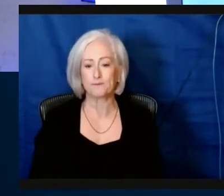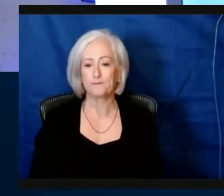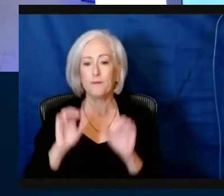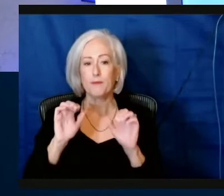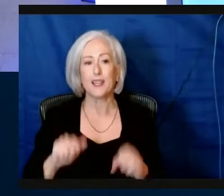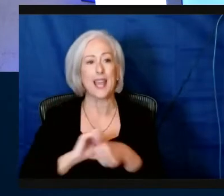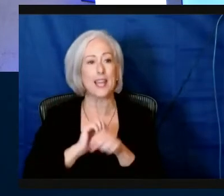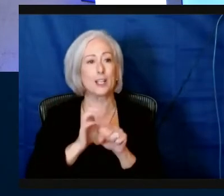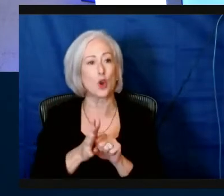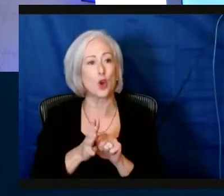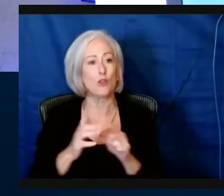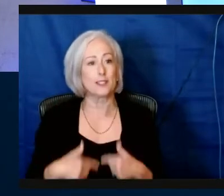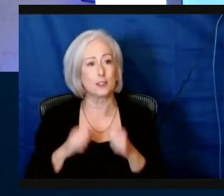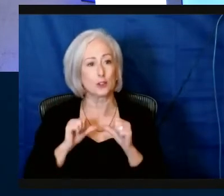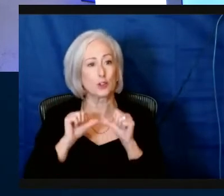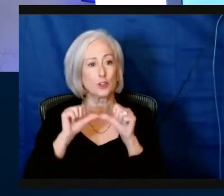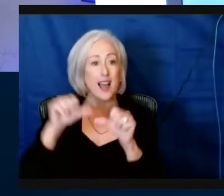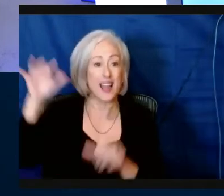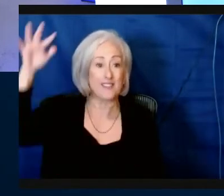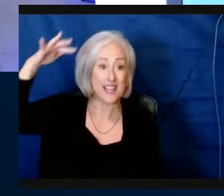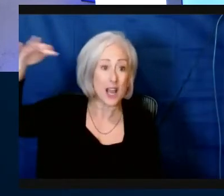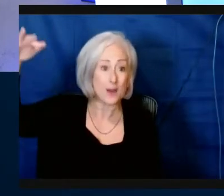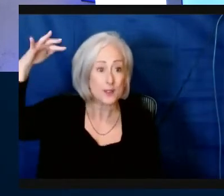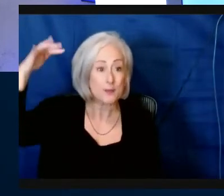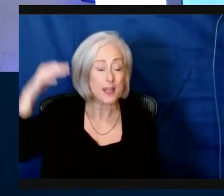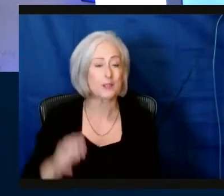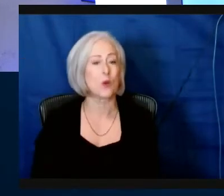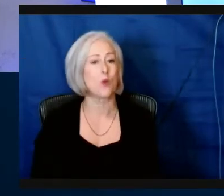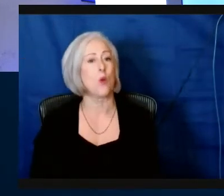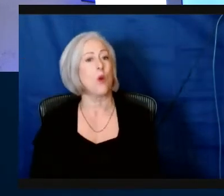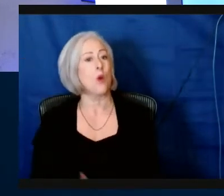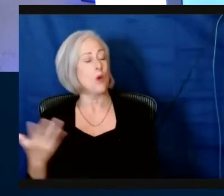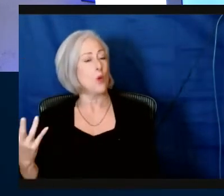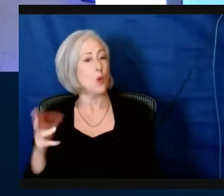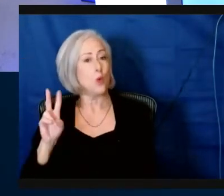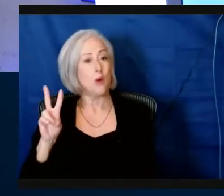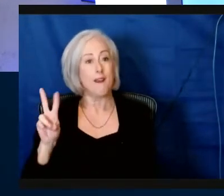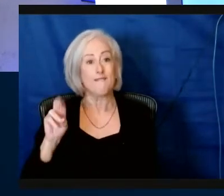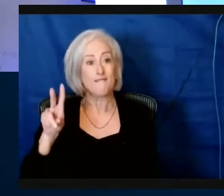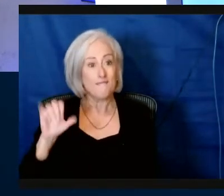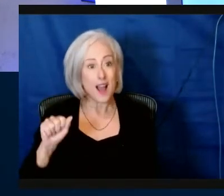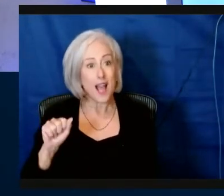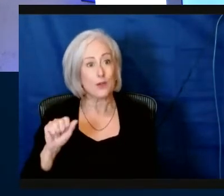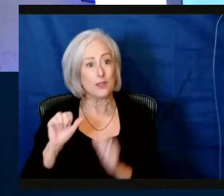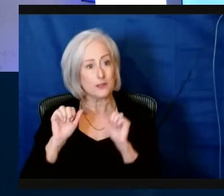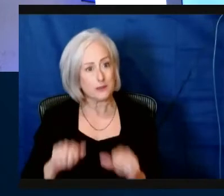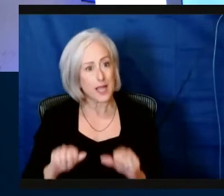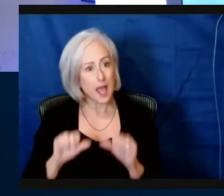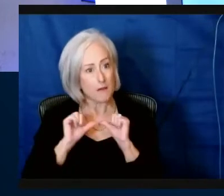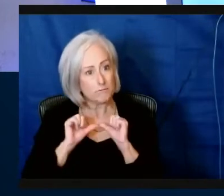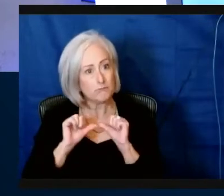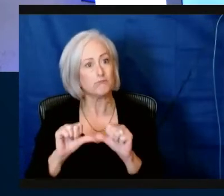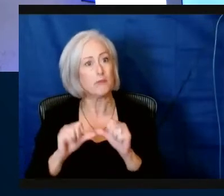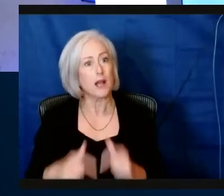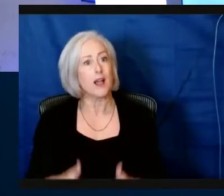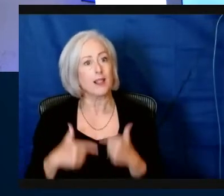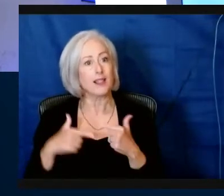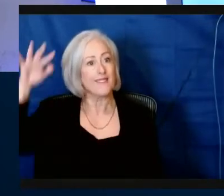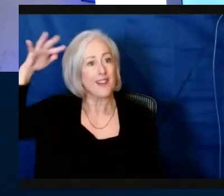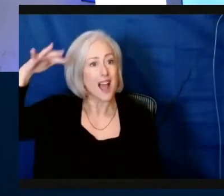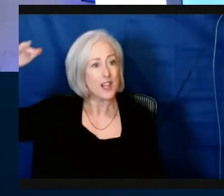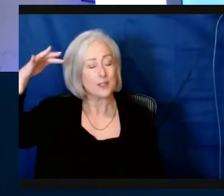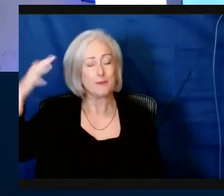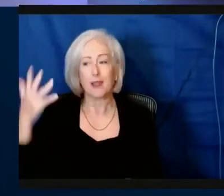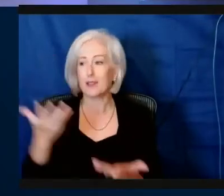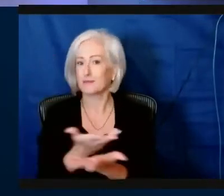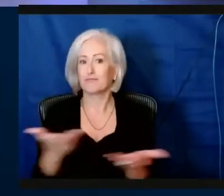space? Oh, there we go. So do viruses survive in outer space? Team, let's take that on. I got nothing here,